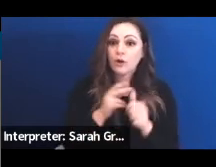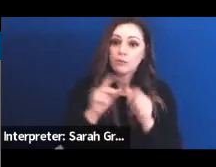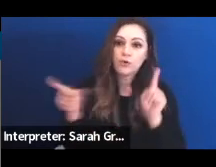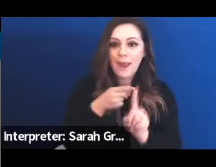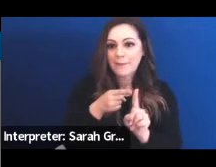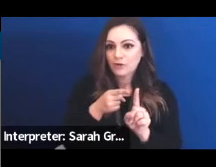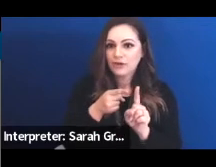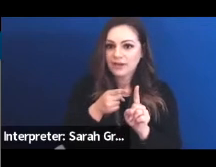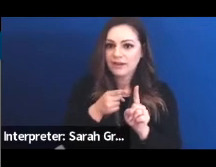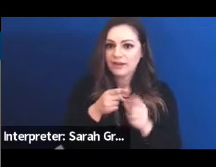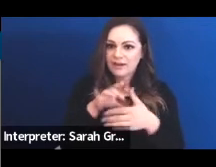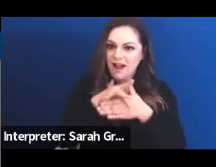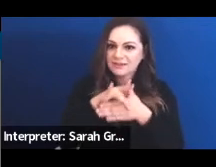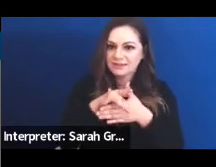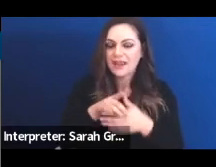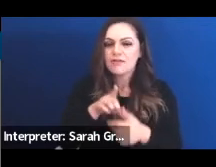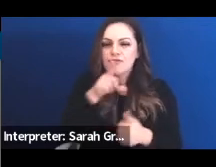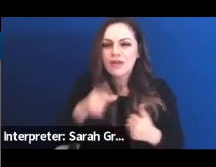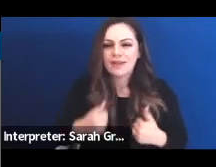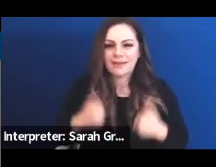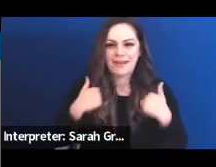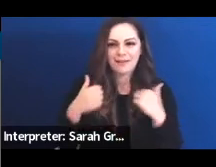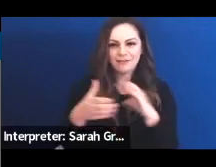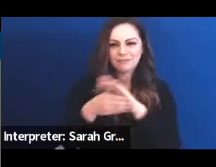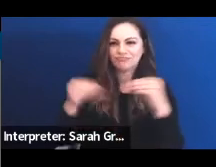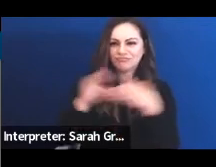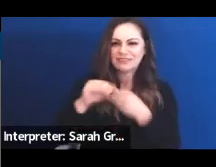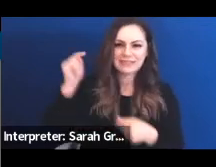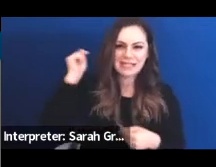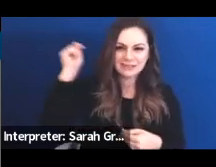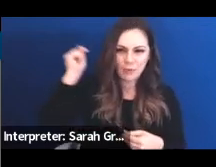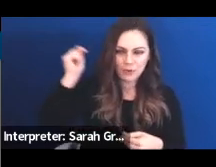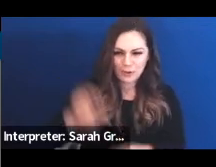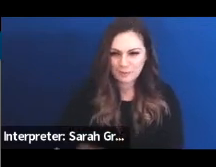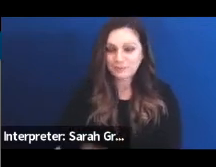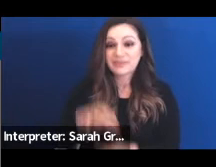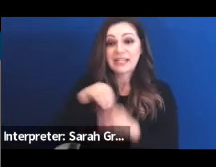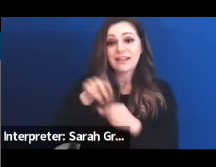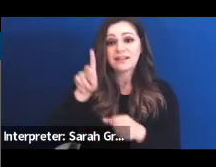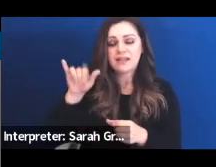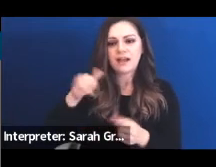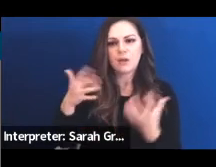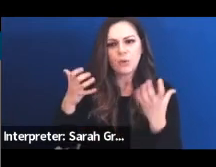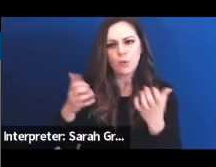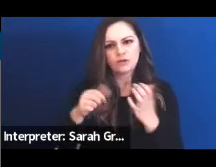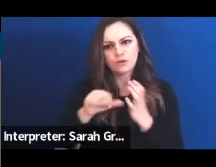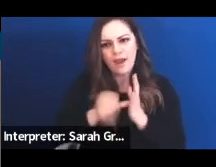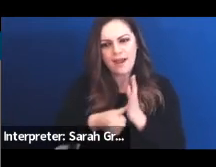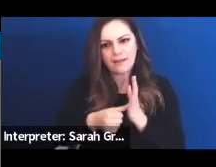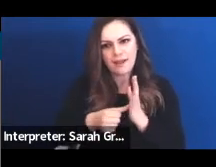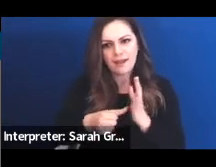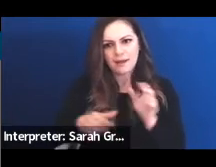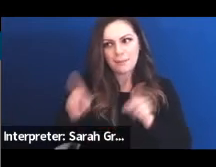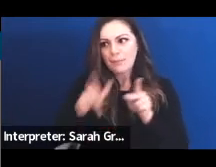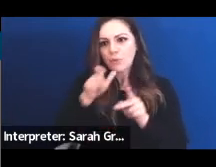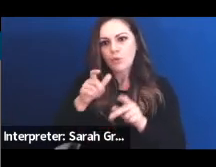life testimonials. And in Kentucky, and specifically, we're seeking to highlight the experiences of people in recovery,